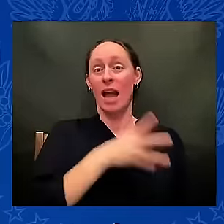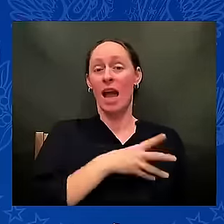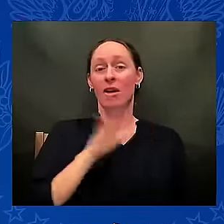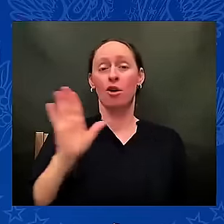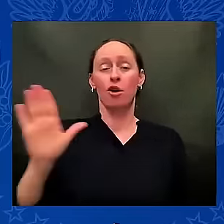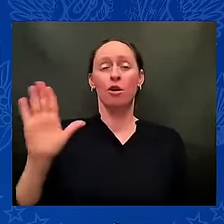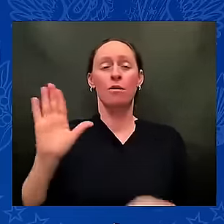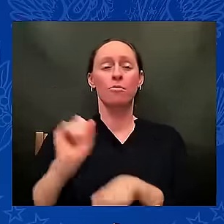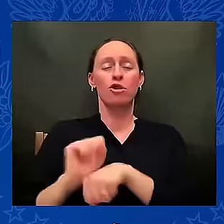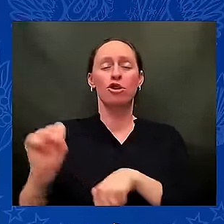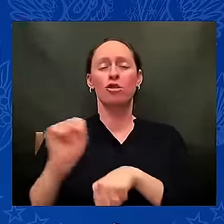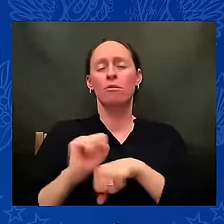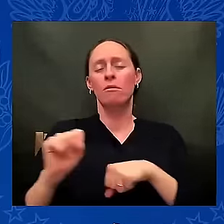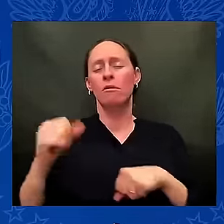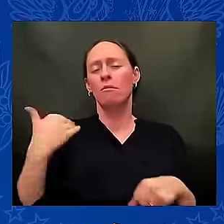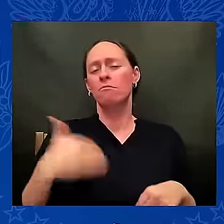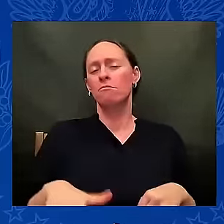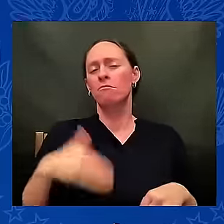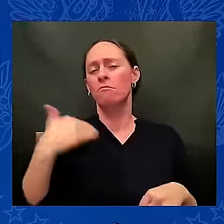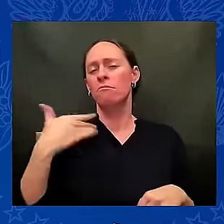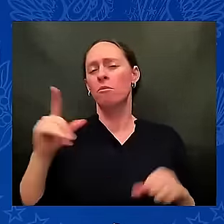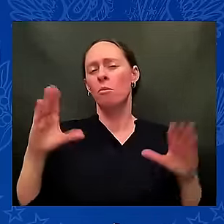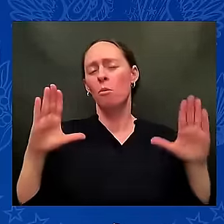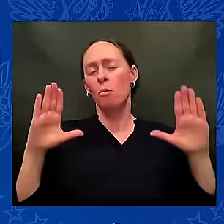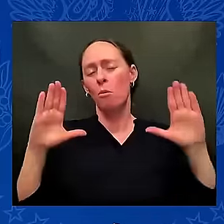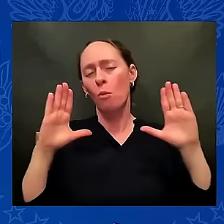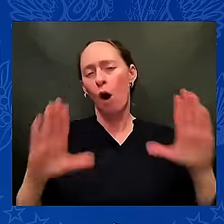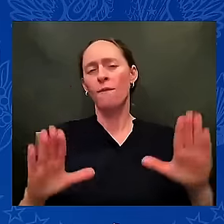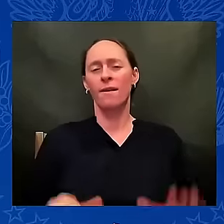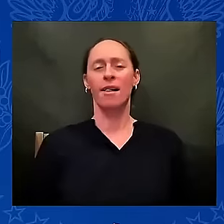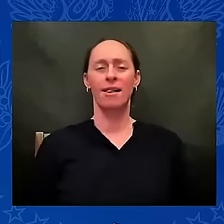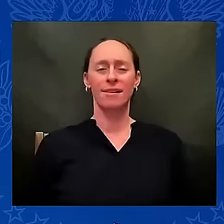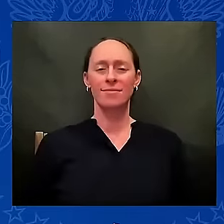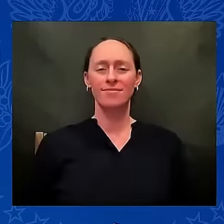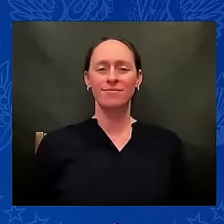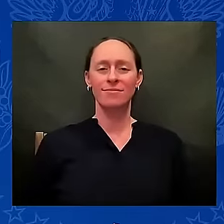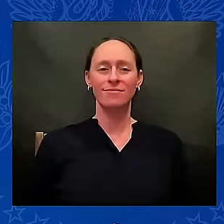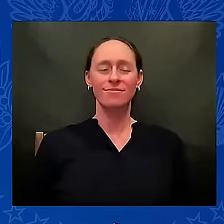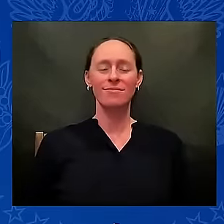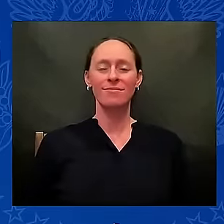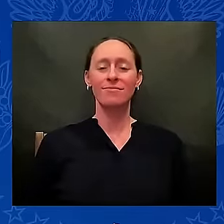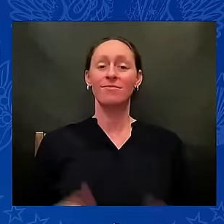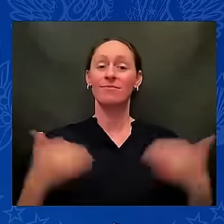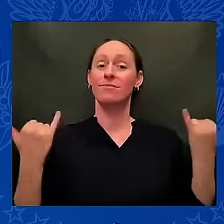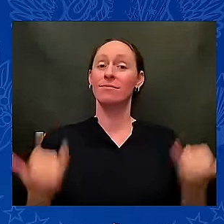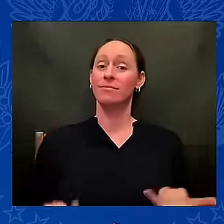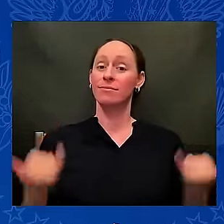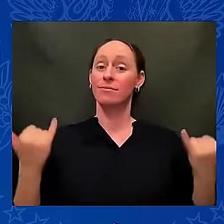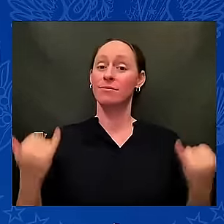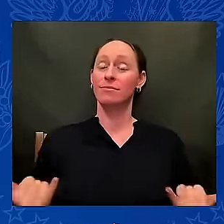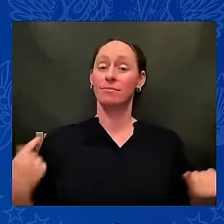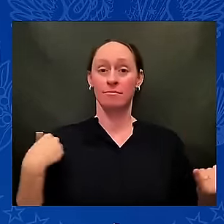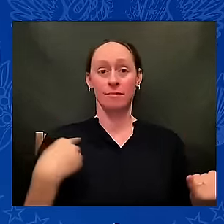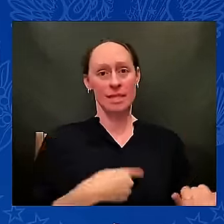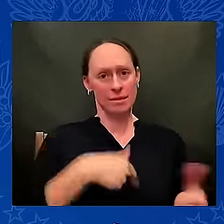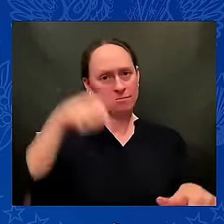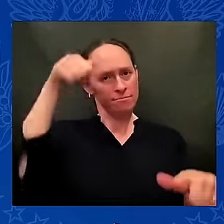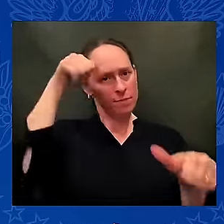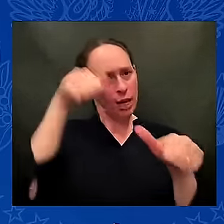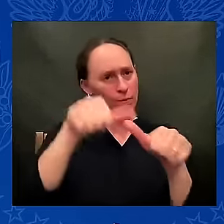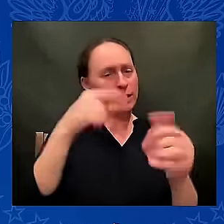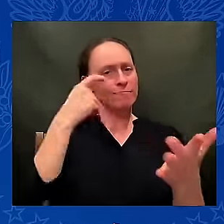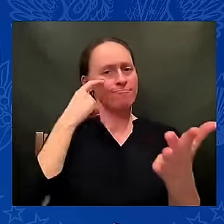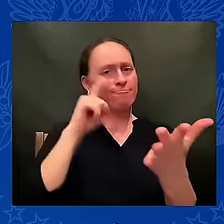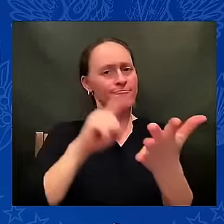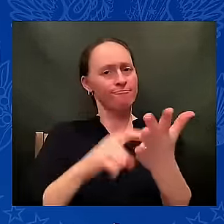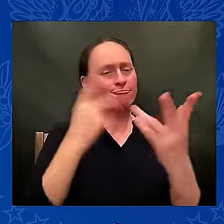We are here today to acknowledge the past and to take the first difficult but